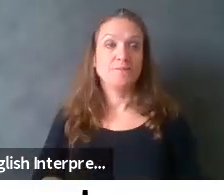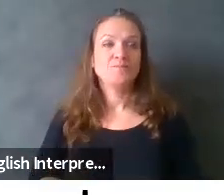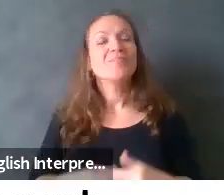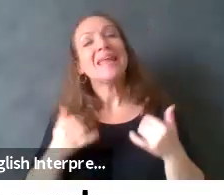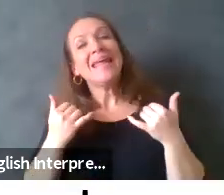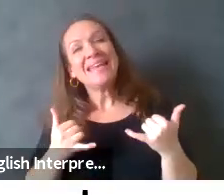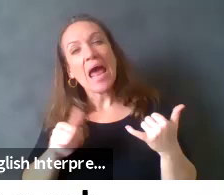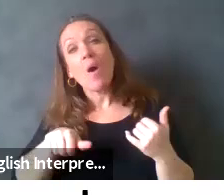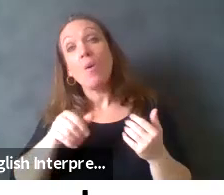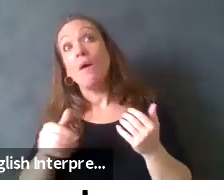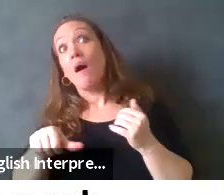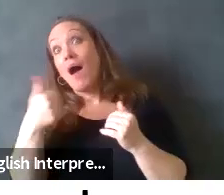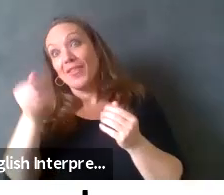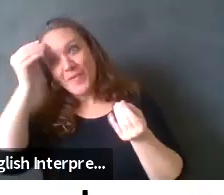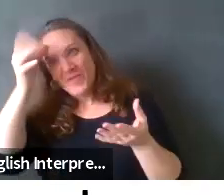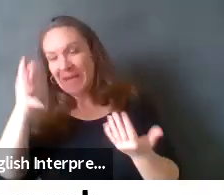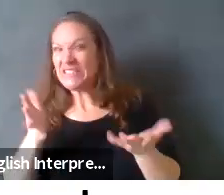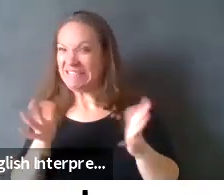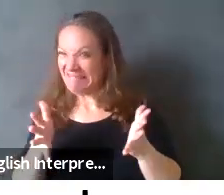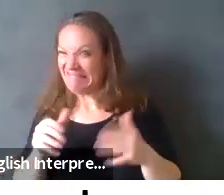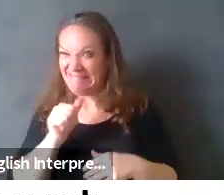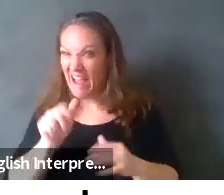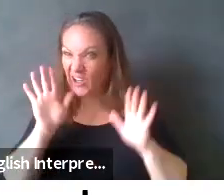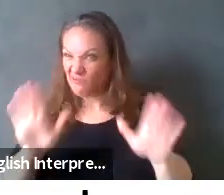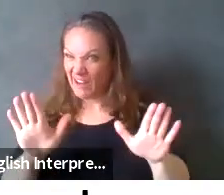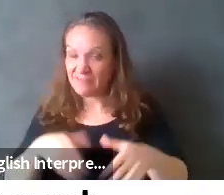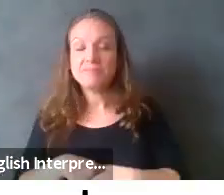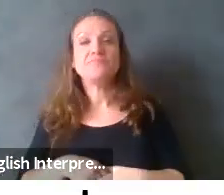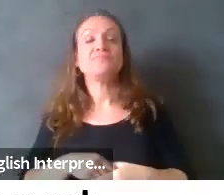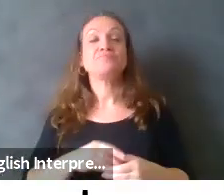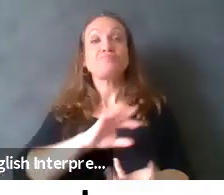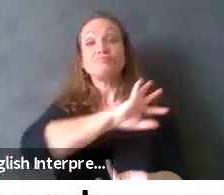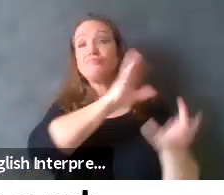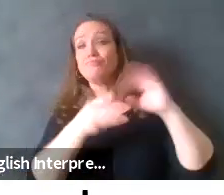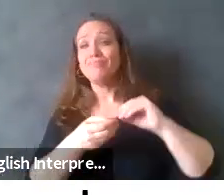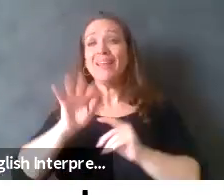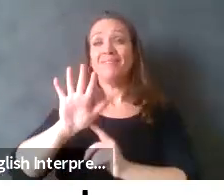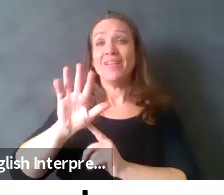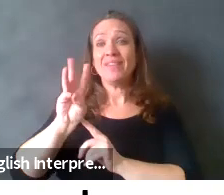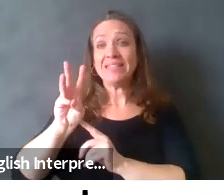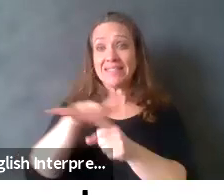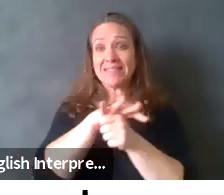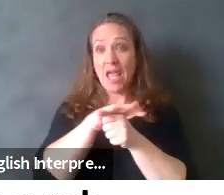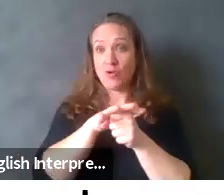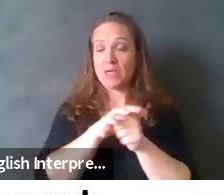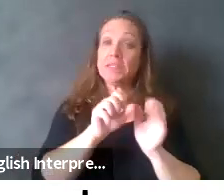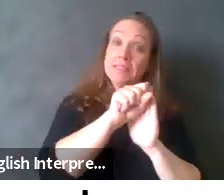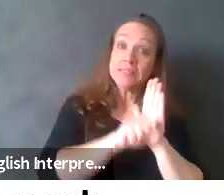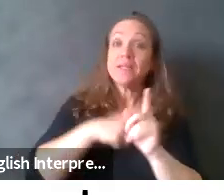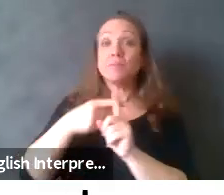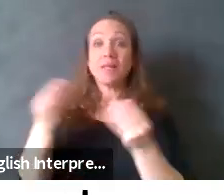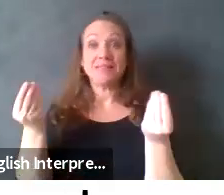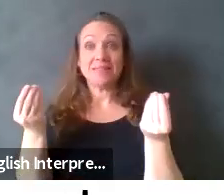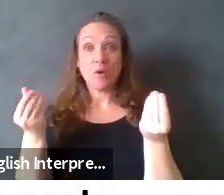so upbeat. So out of the 56 jurisdictions, that's states and territories,